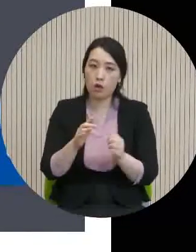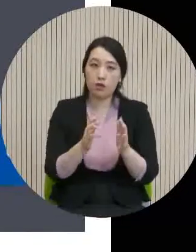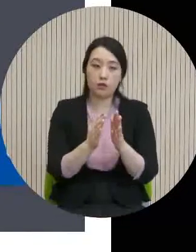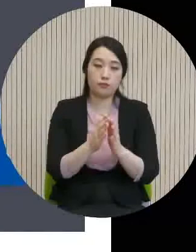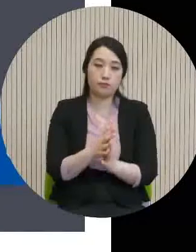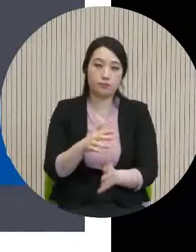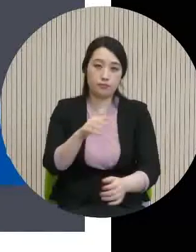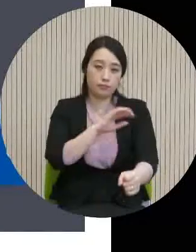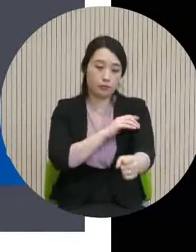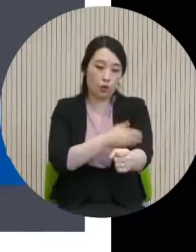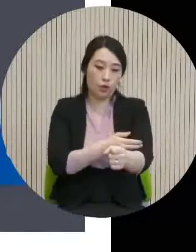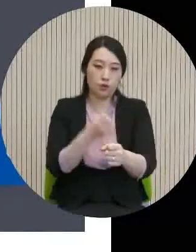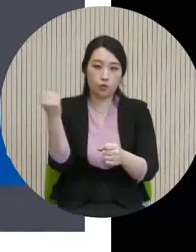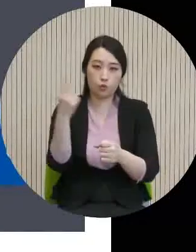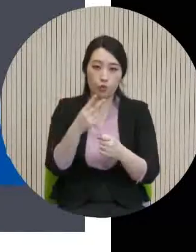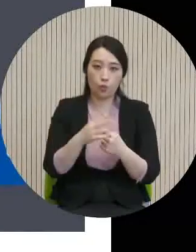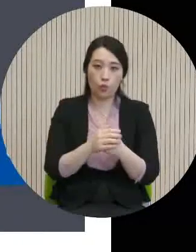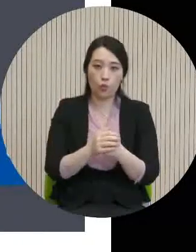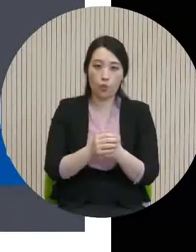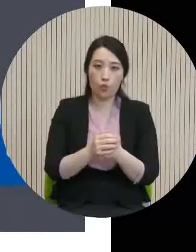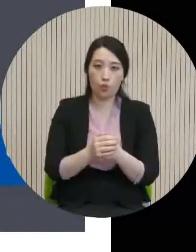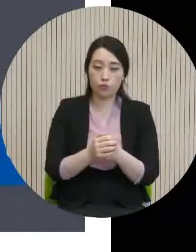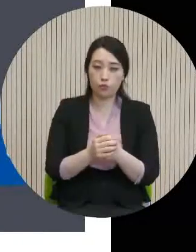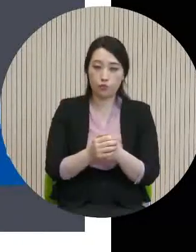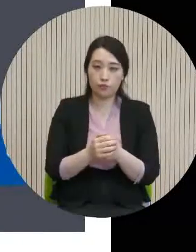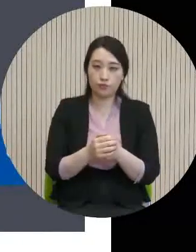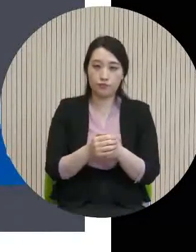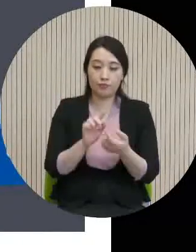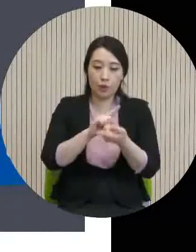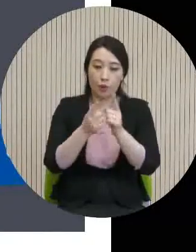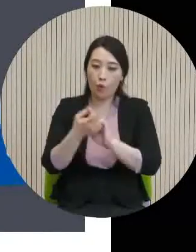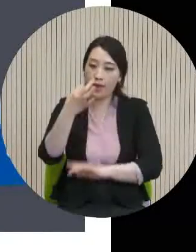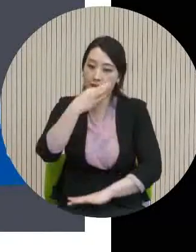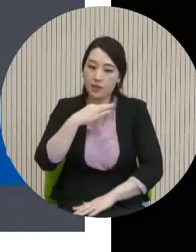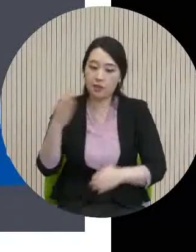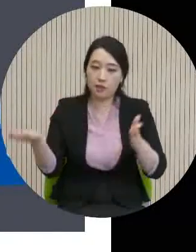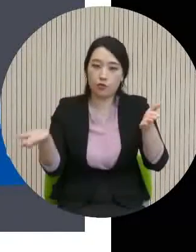interest rights that libraries seek to uphold.